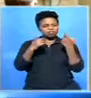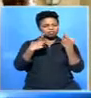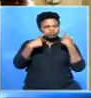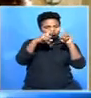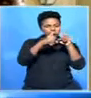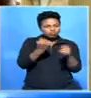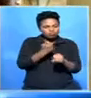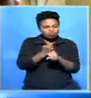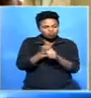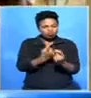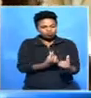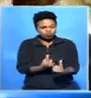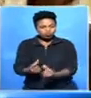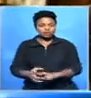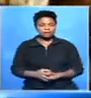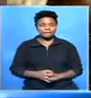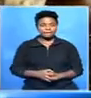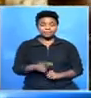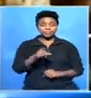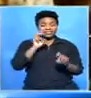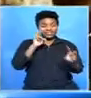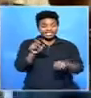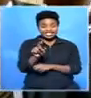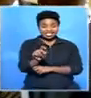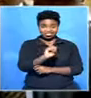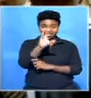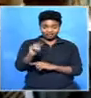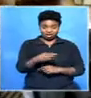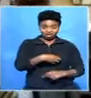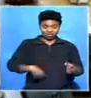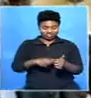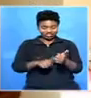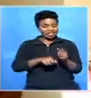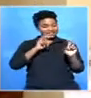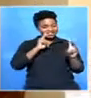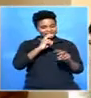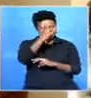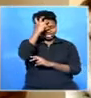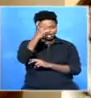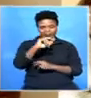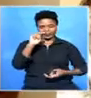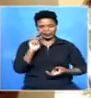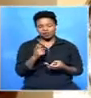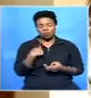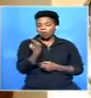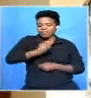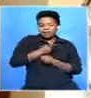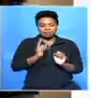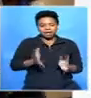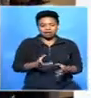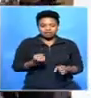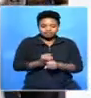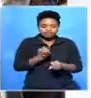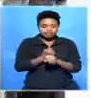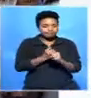With so much to do in one day, the Deputy President's courtesy visit to the King was short. Then, one